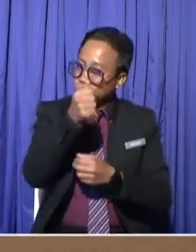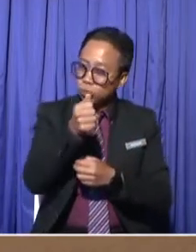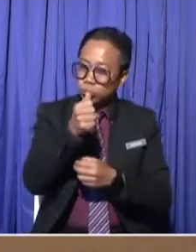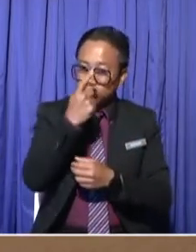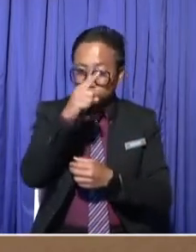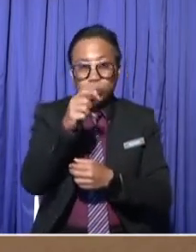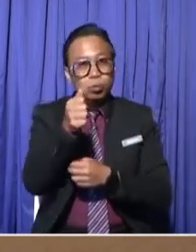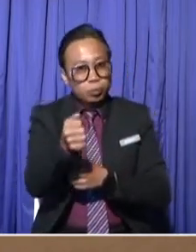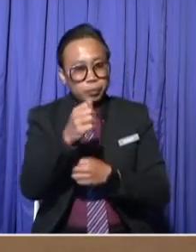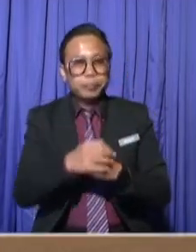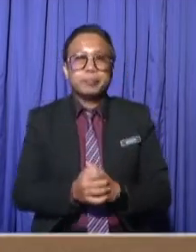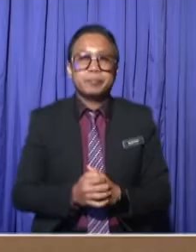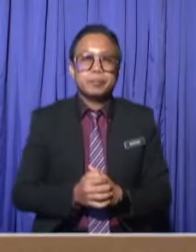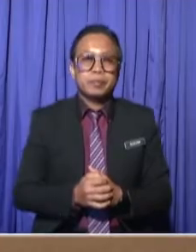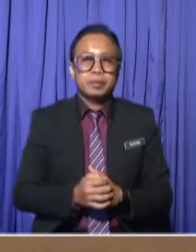us.